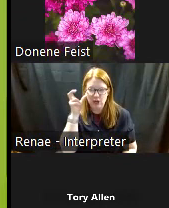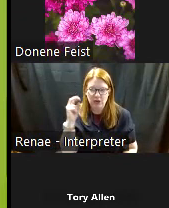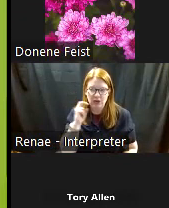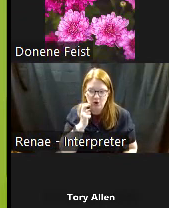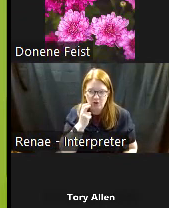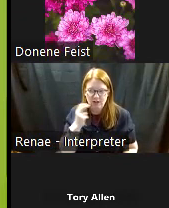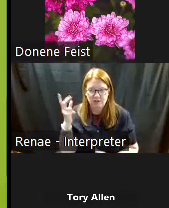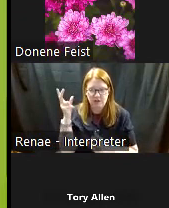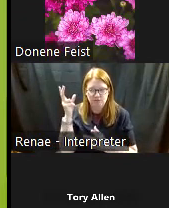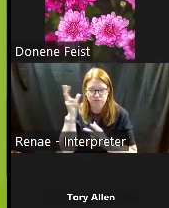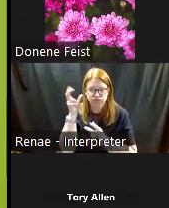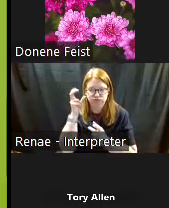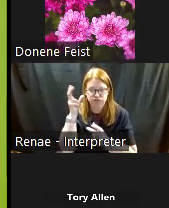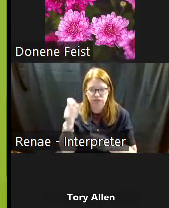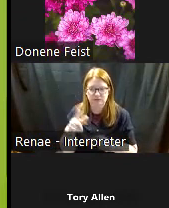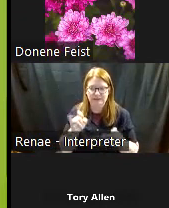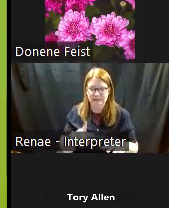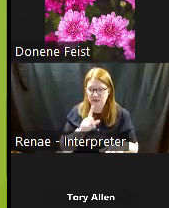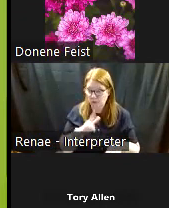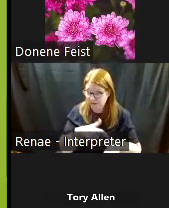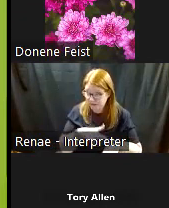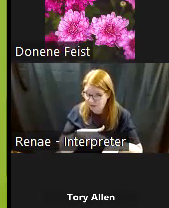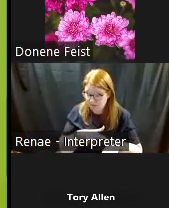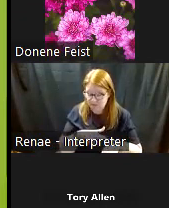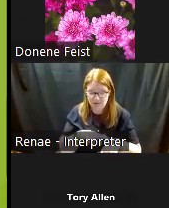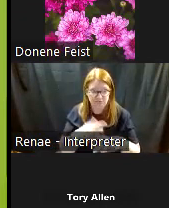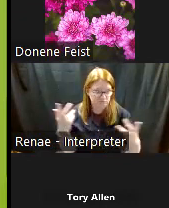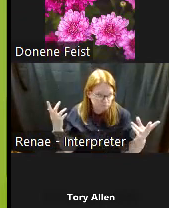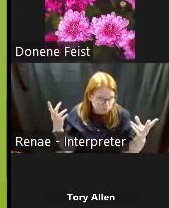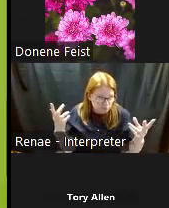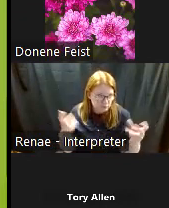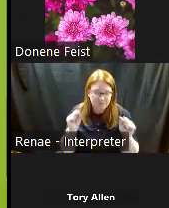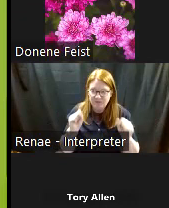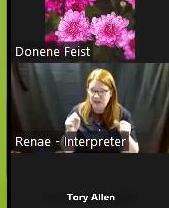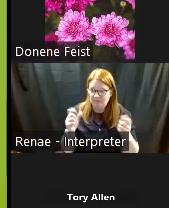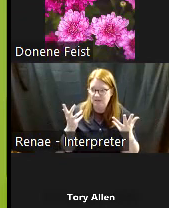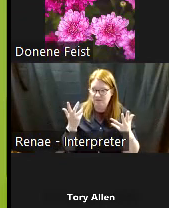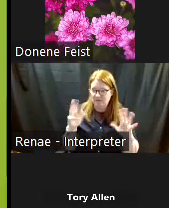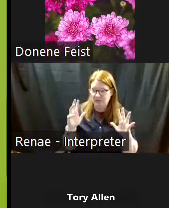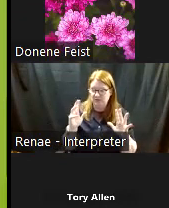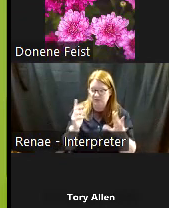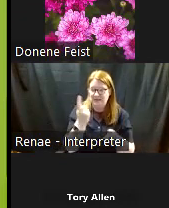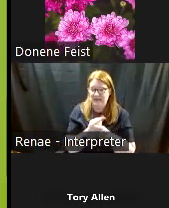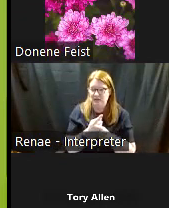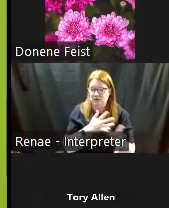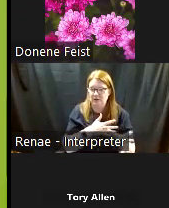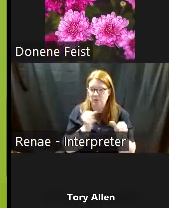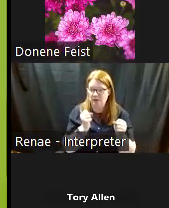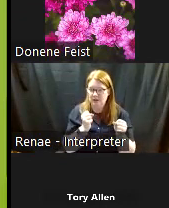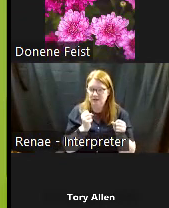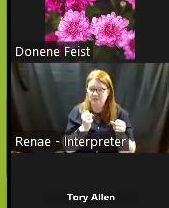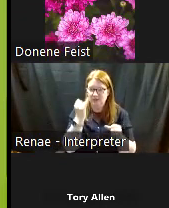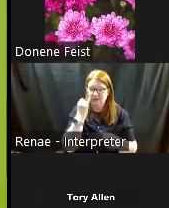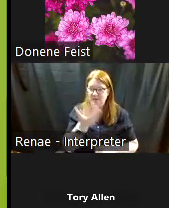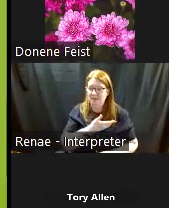sleeping. The testing is done in real time, and we can and can be completed most accurately and quickly if baby